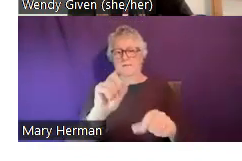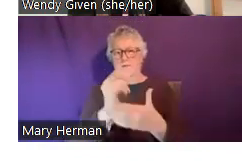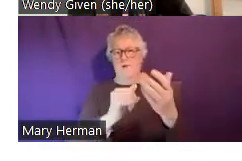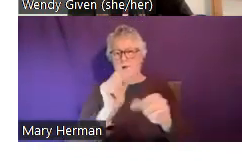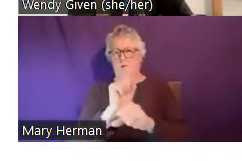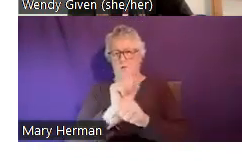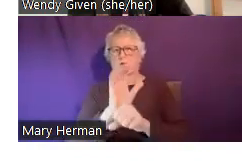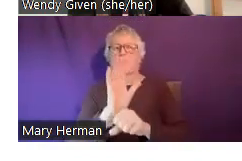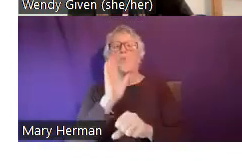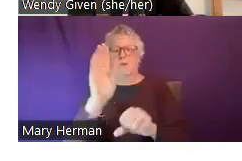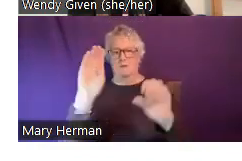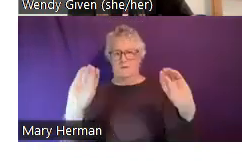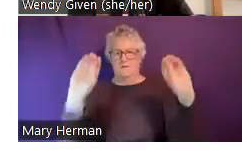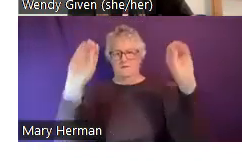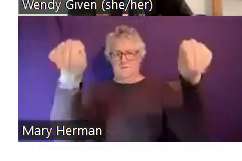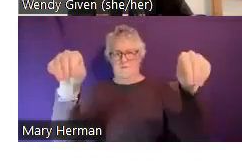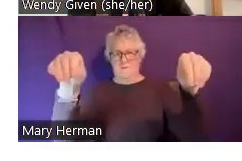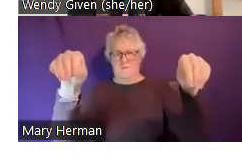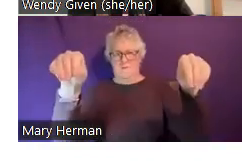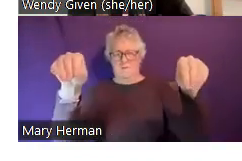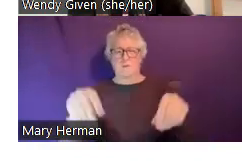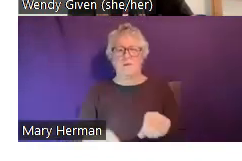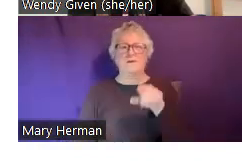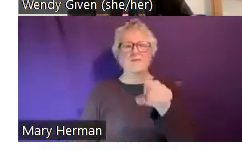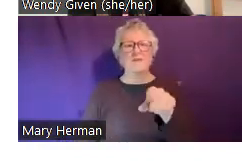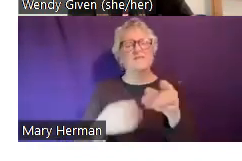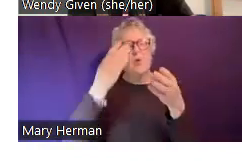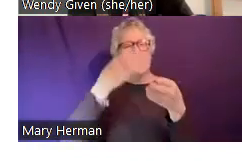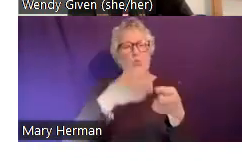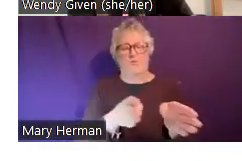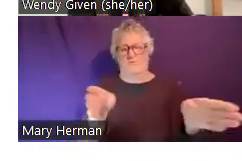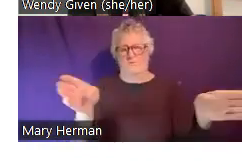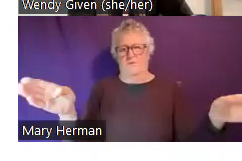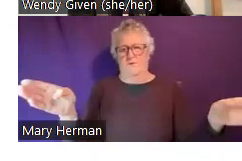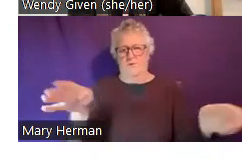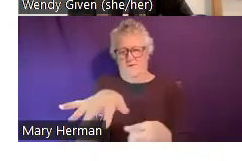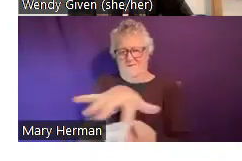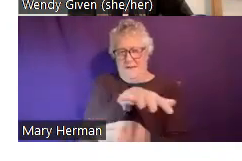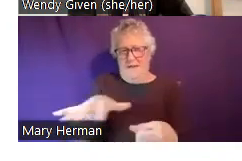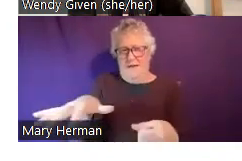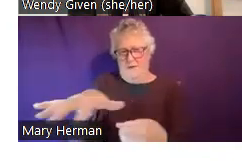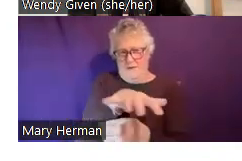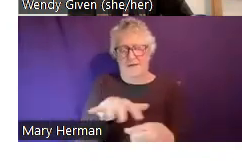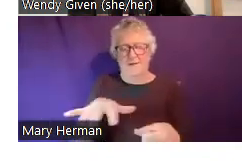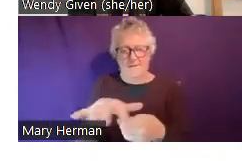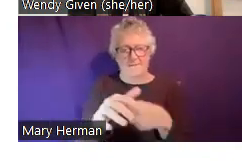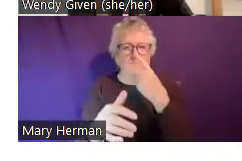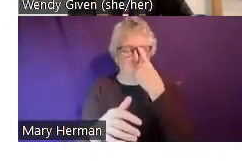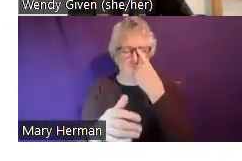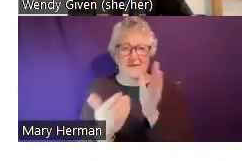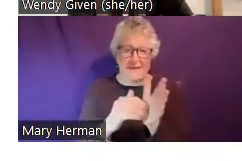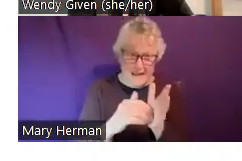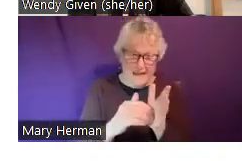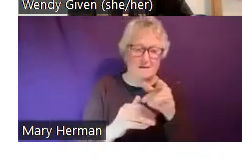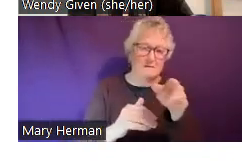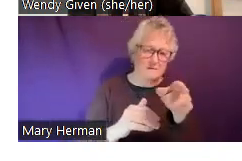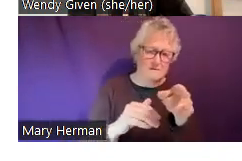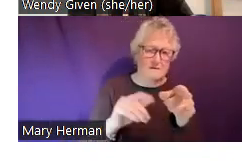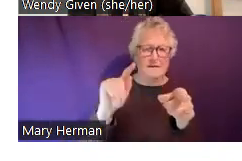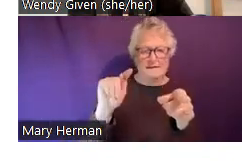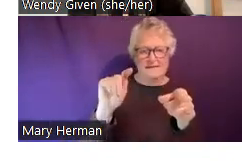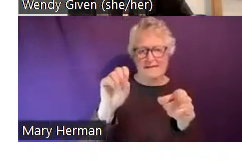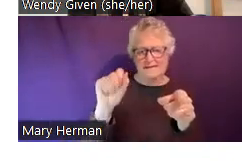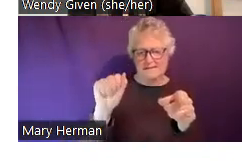And this is the sort of overview of that area. Again, this is the TSA queue. This is where actually